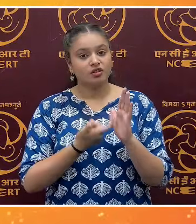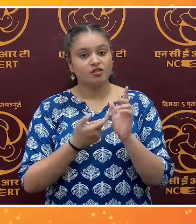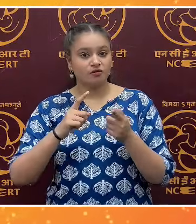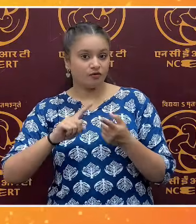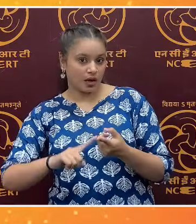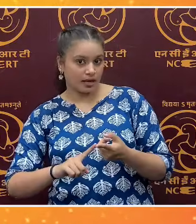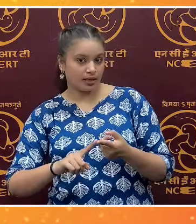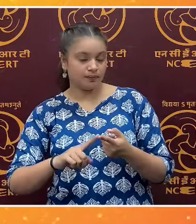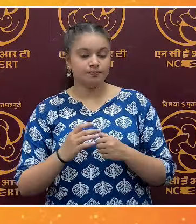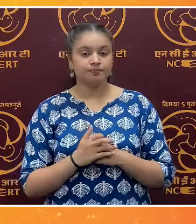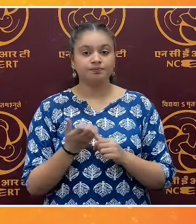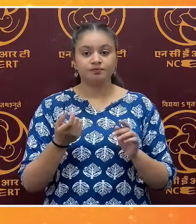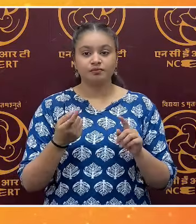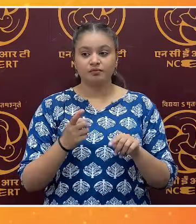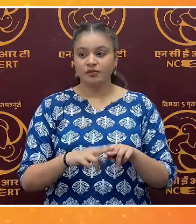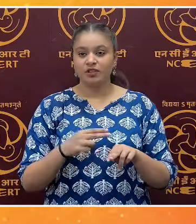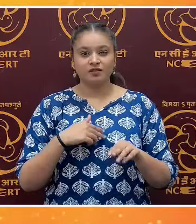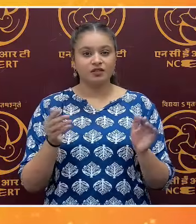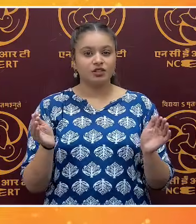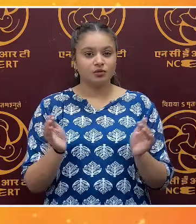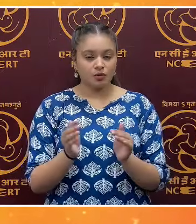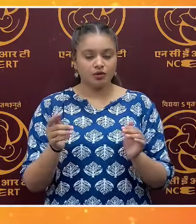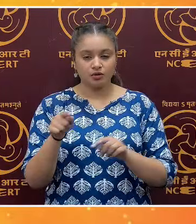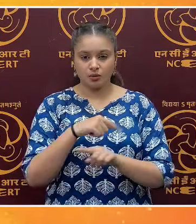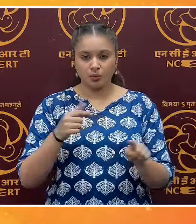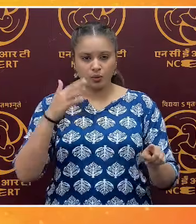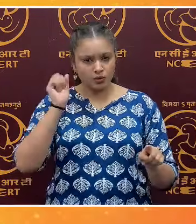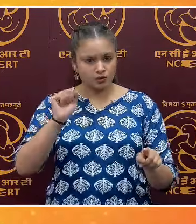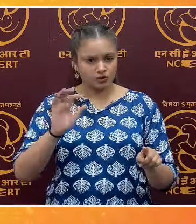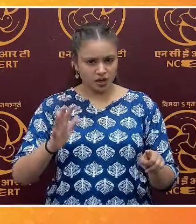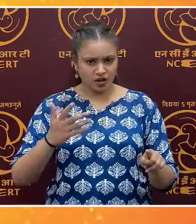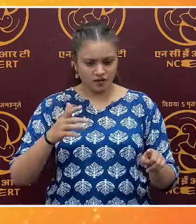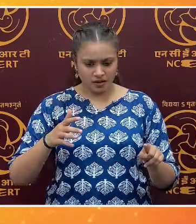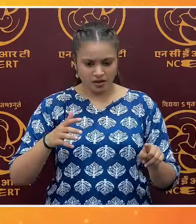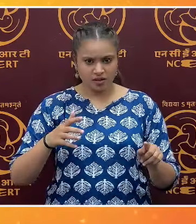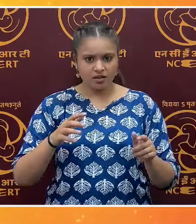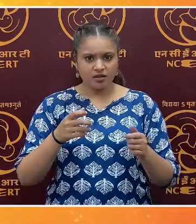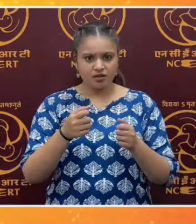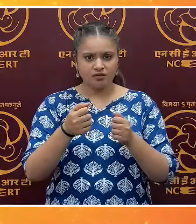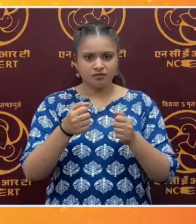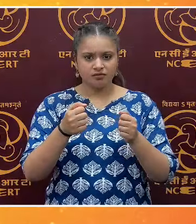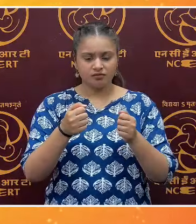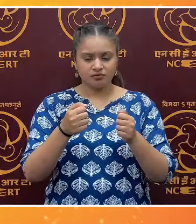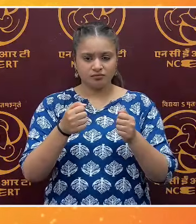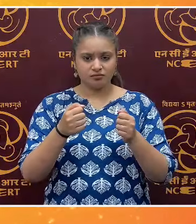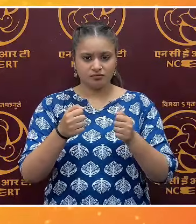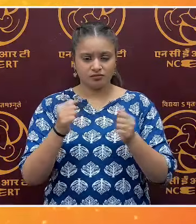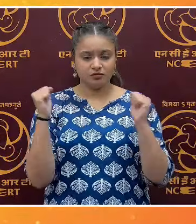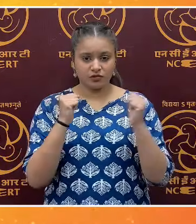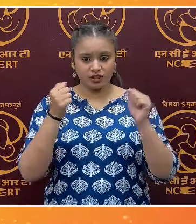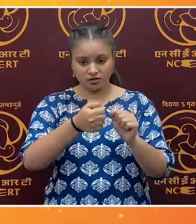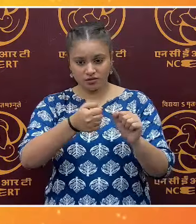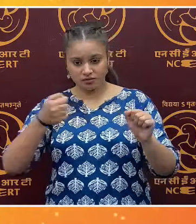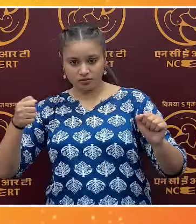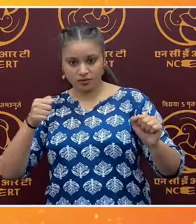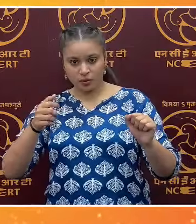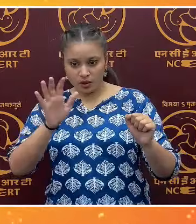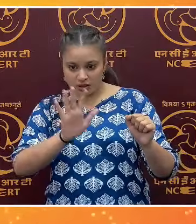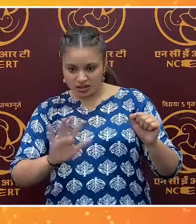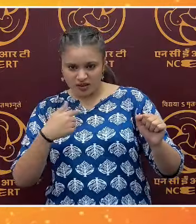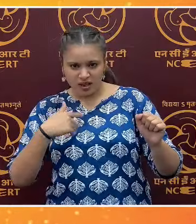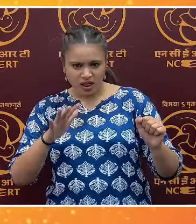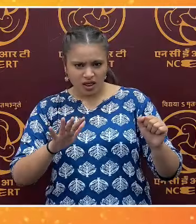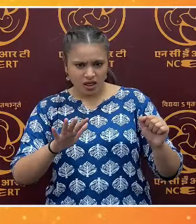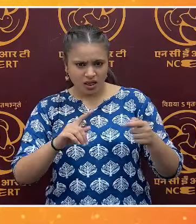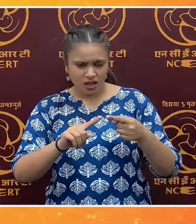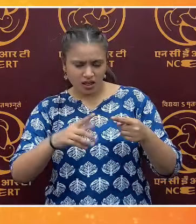we have, when we are small, we have observed this thing. We got a current from the fridge surface. I think everyone has